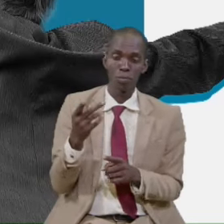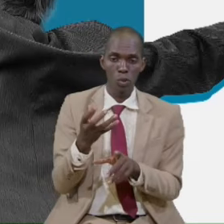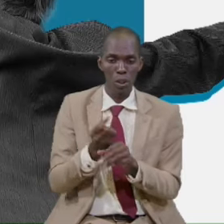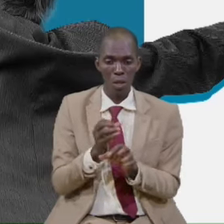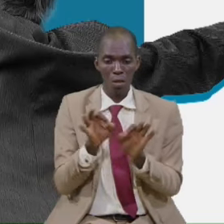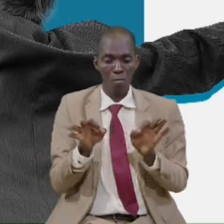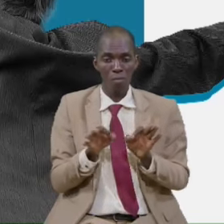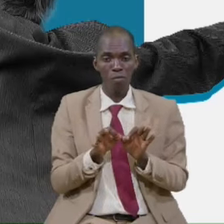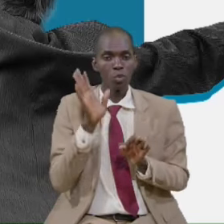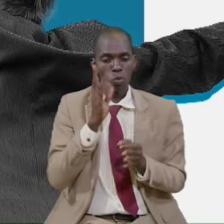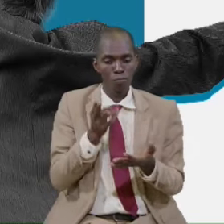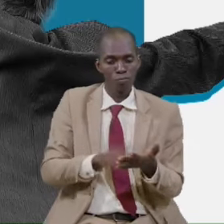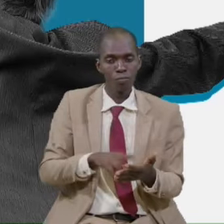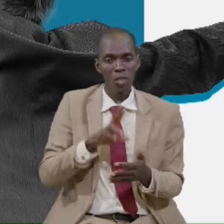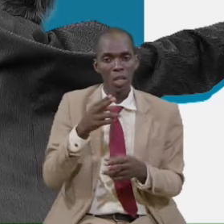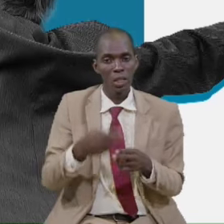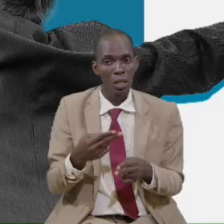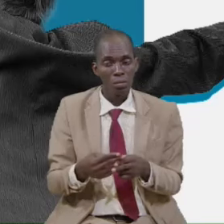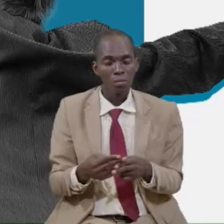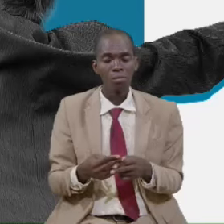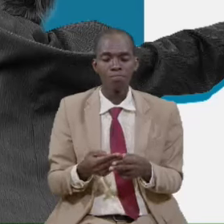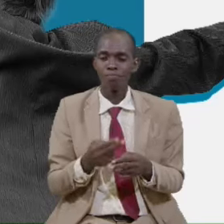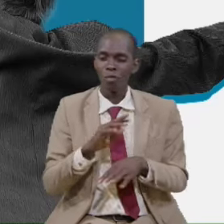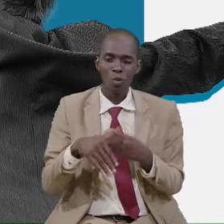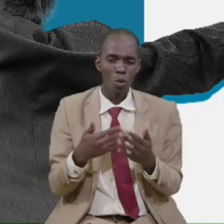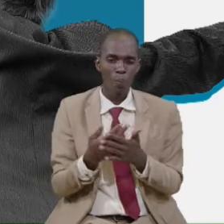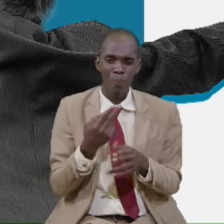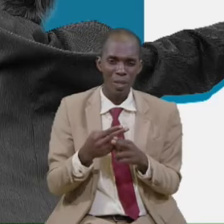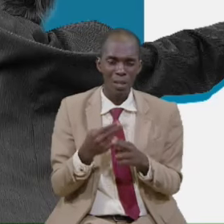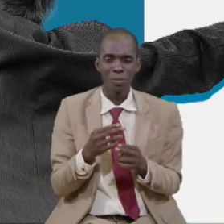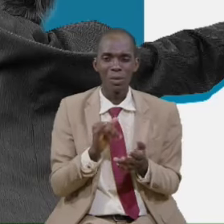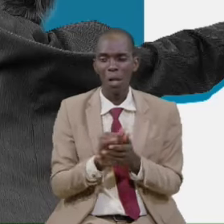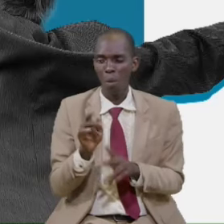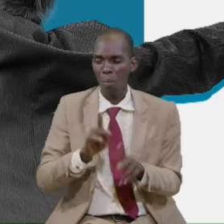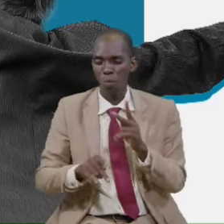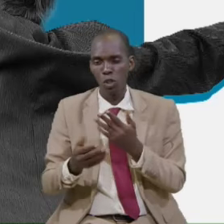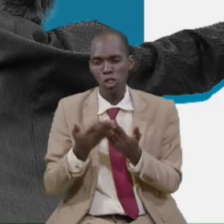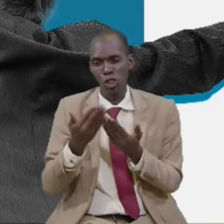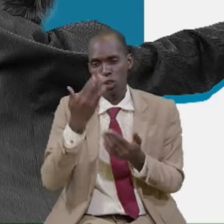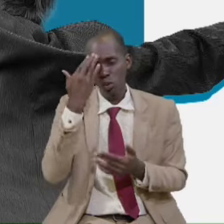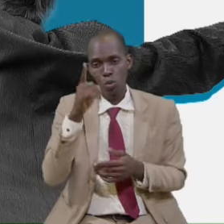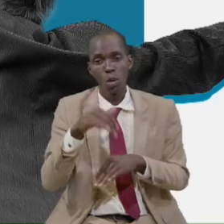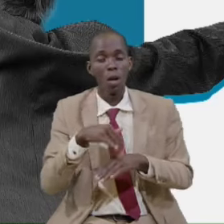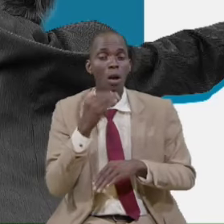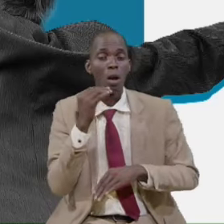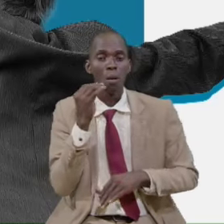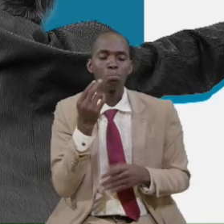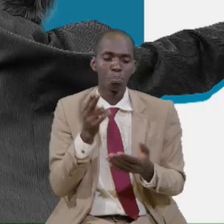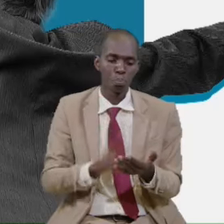If you have more than one, telephone numbers, give all the numbers so that we will be of great help to you.